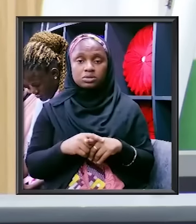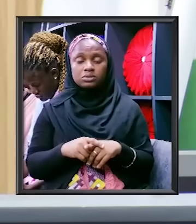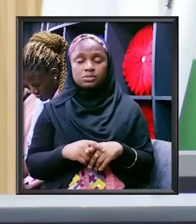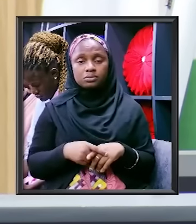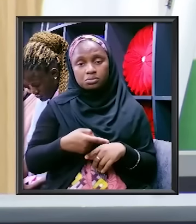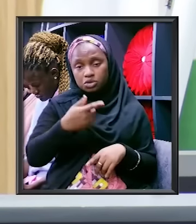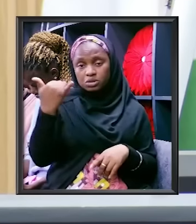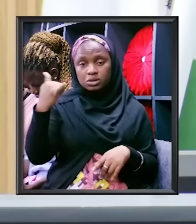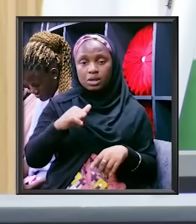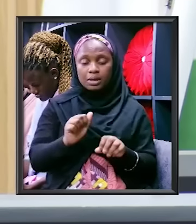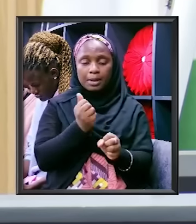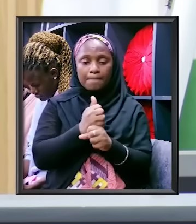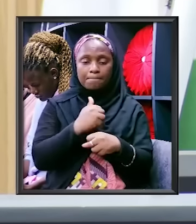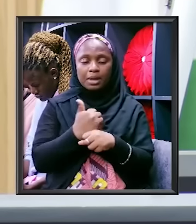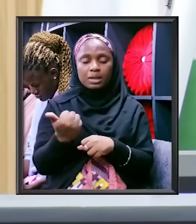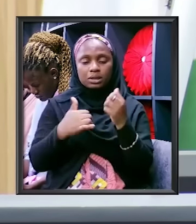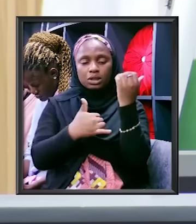for him.